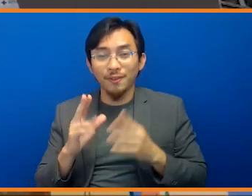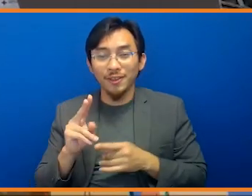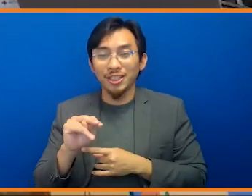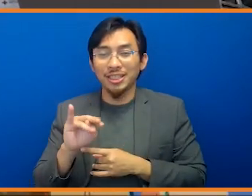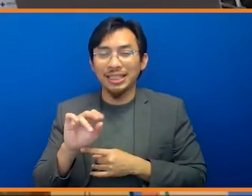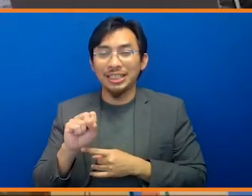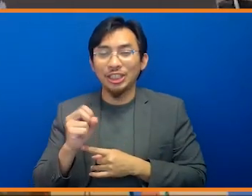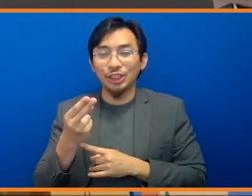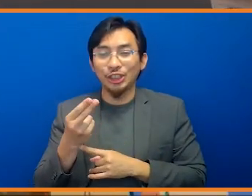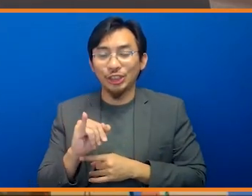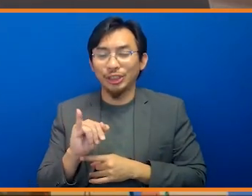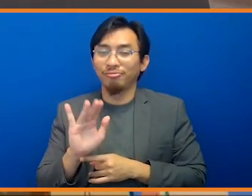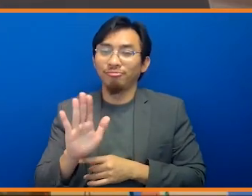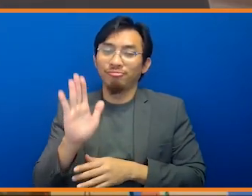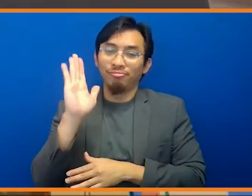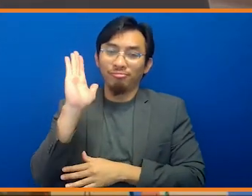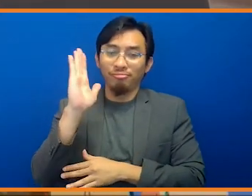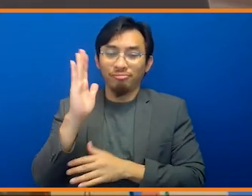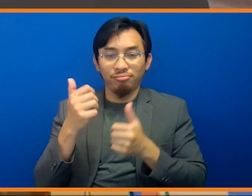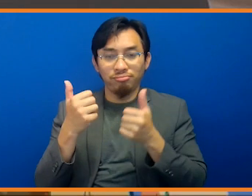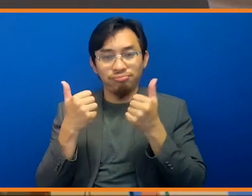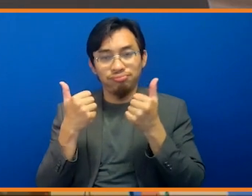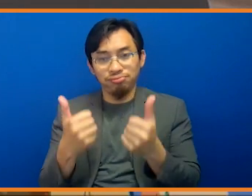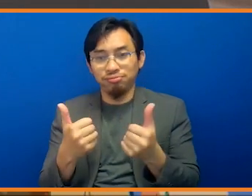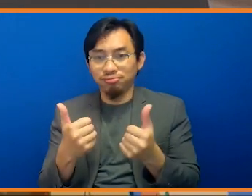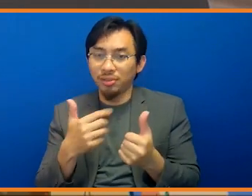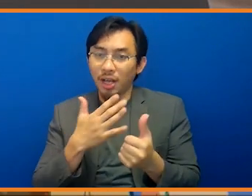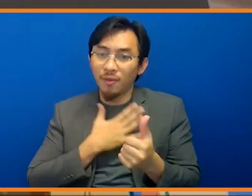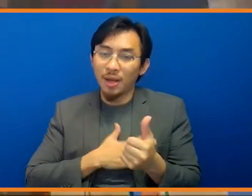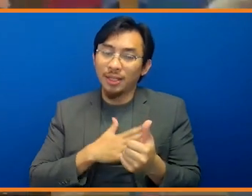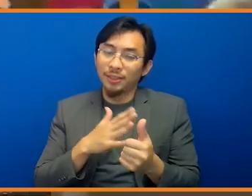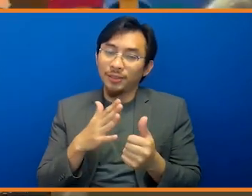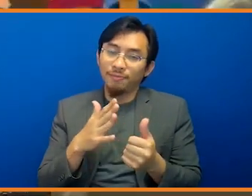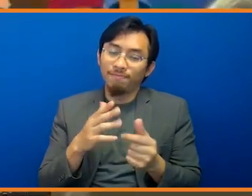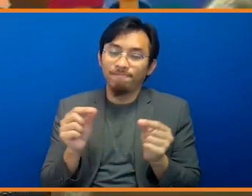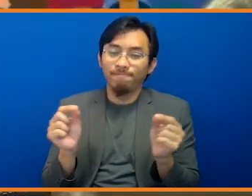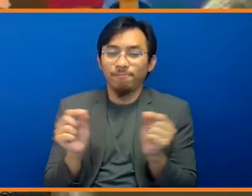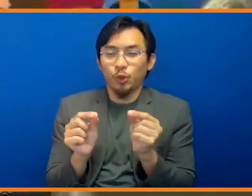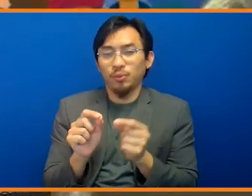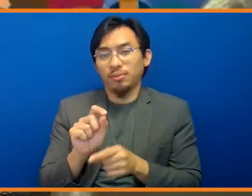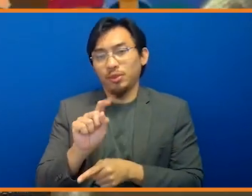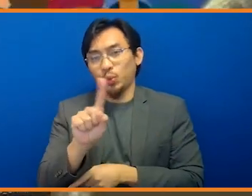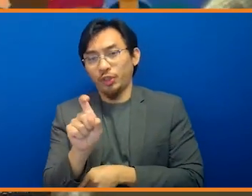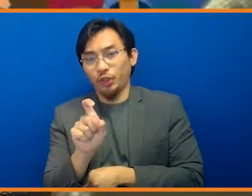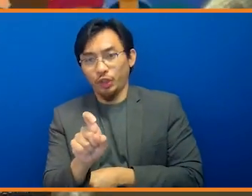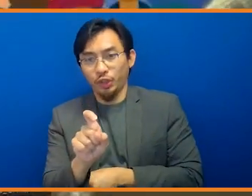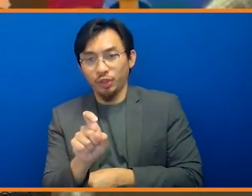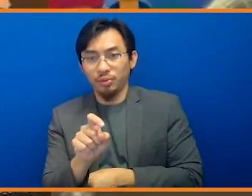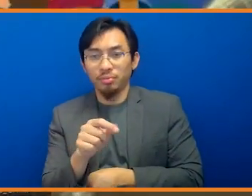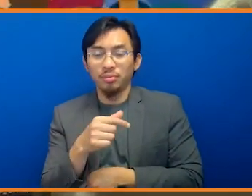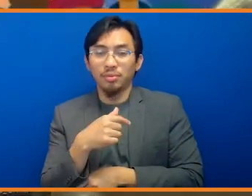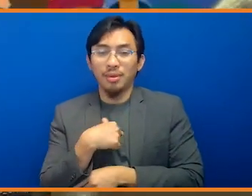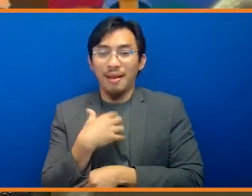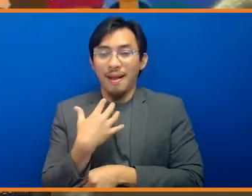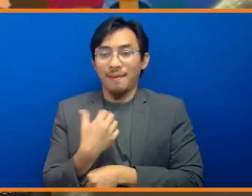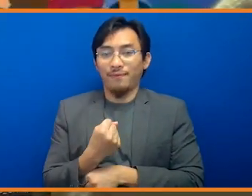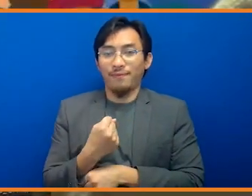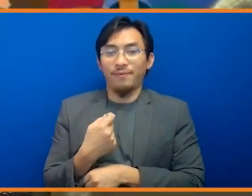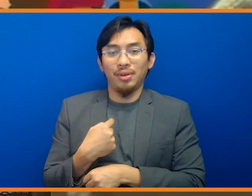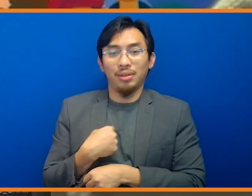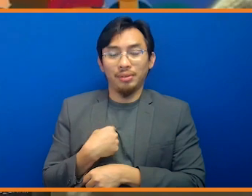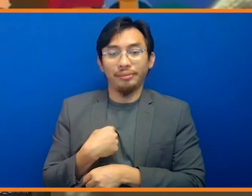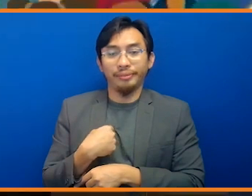your incredible presentation. I just want to have a quick question. So, I get an impression,